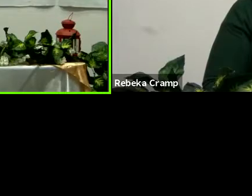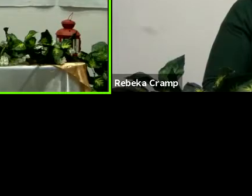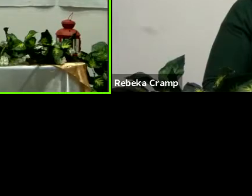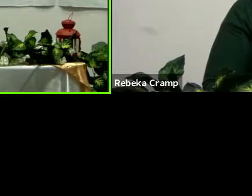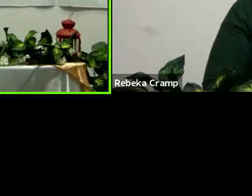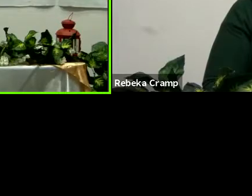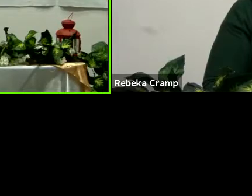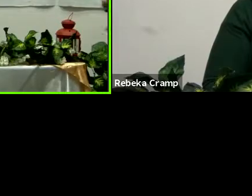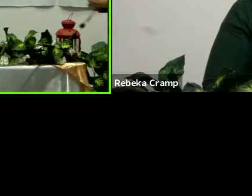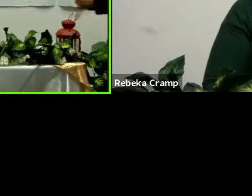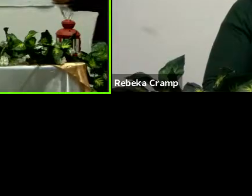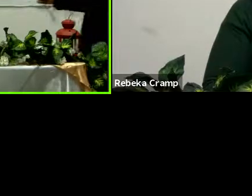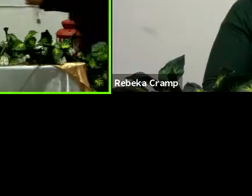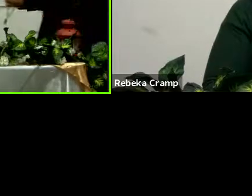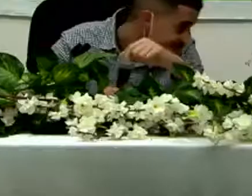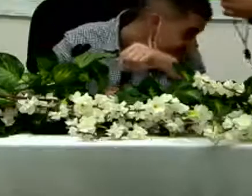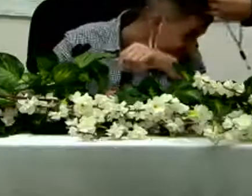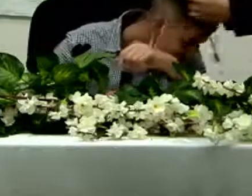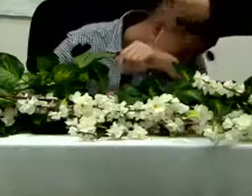Good, good.